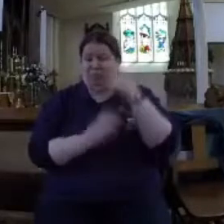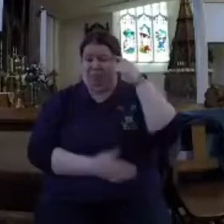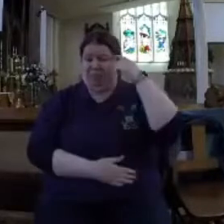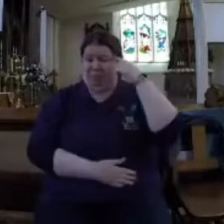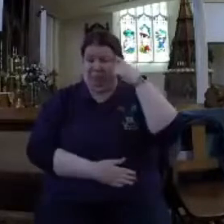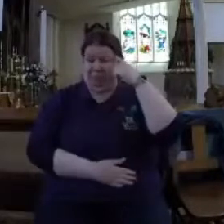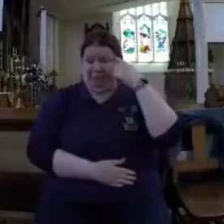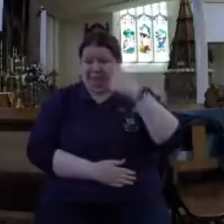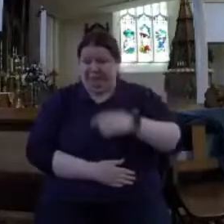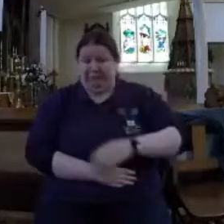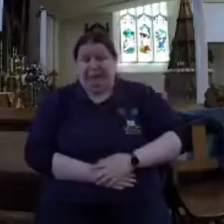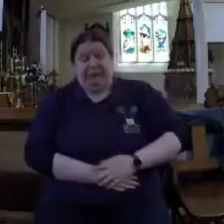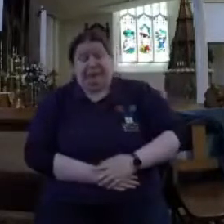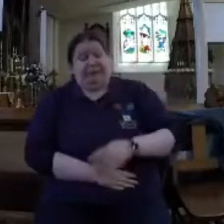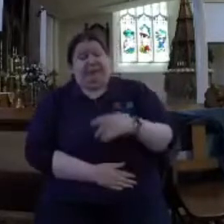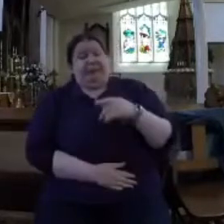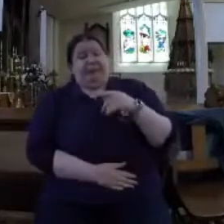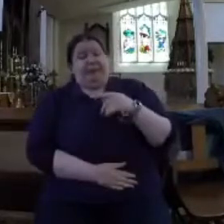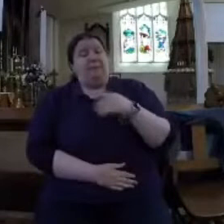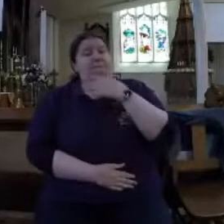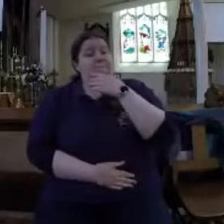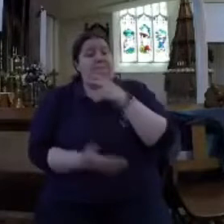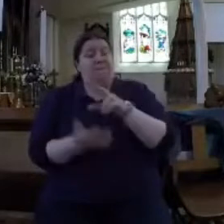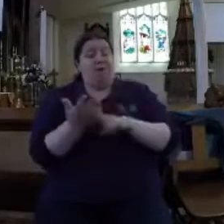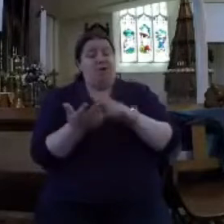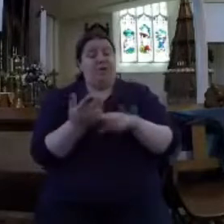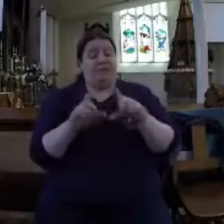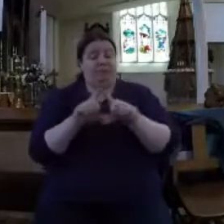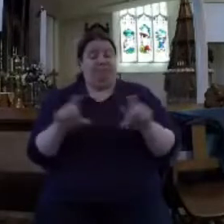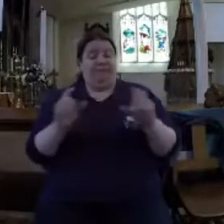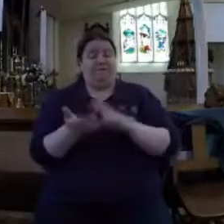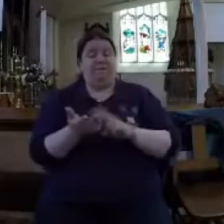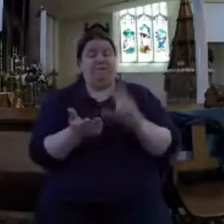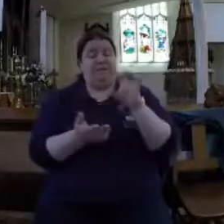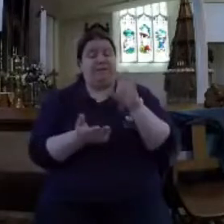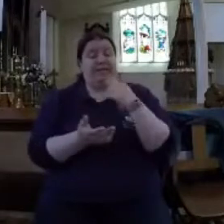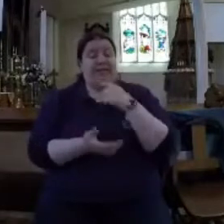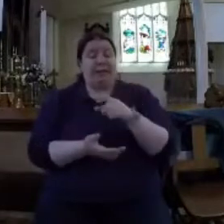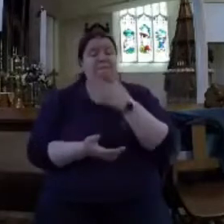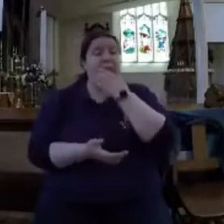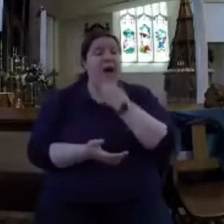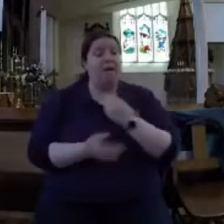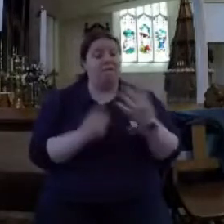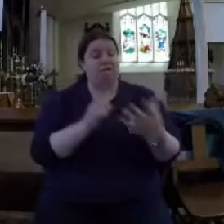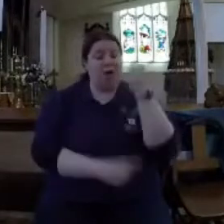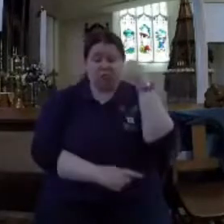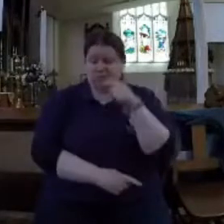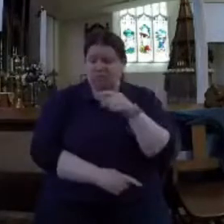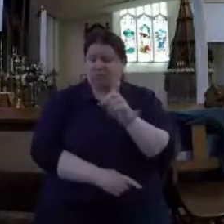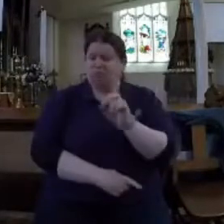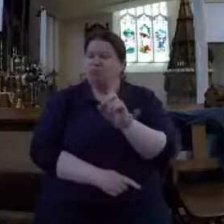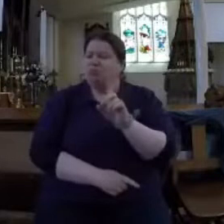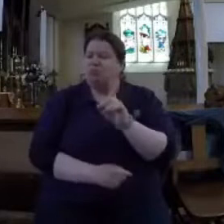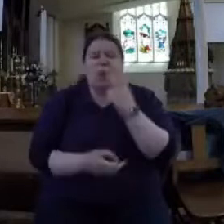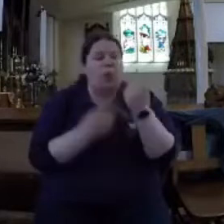Verse 15 says, a man found Joseph wandering around and asked him, what are you looking